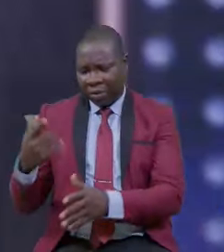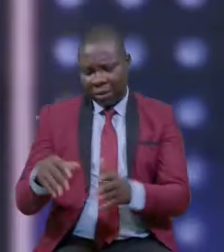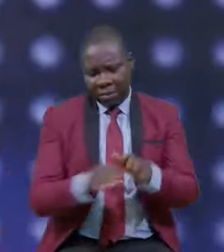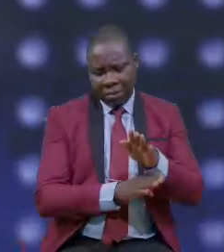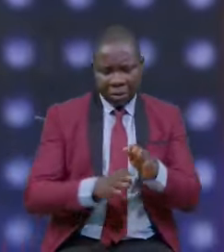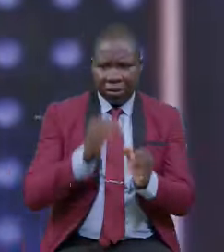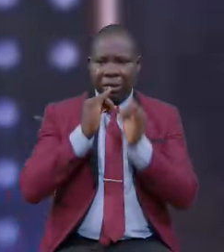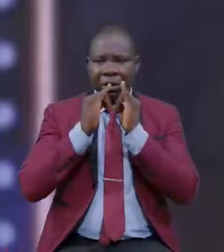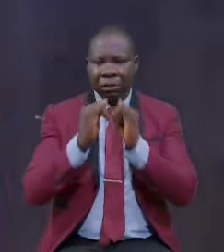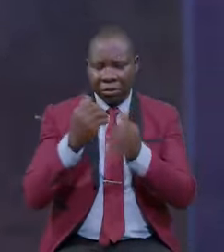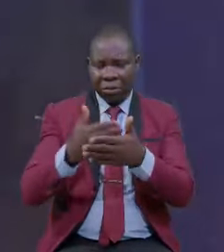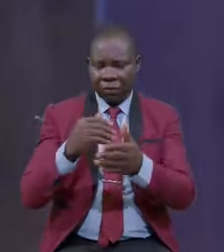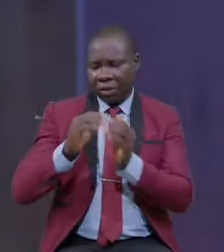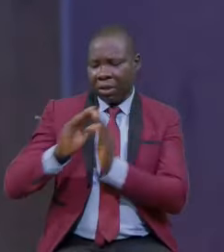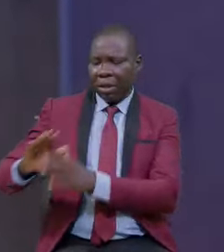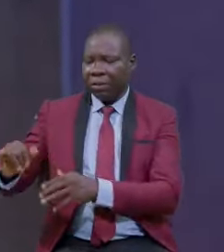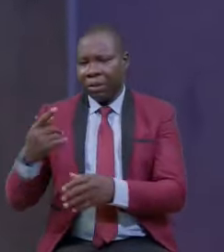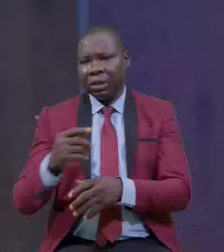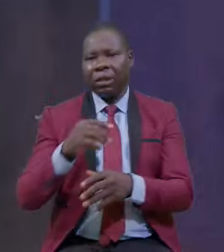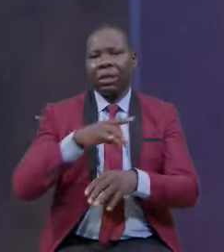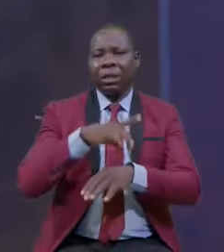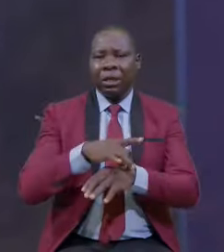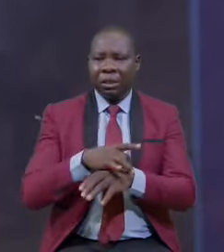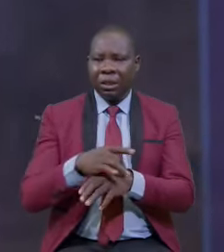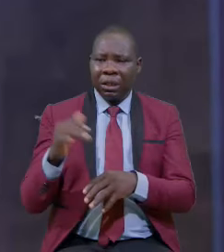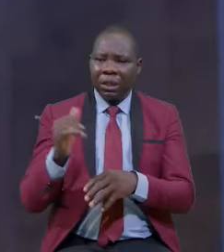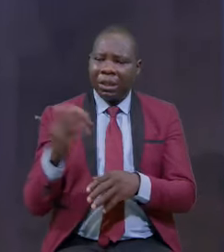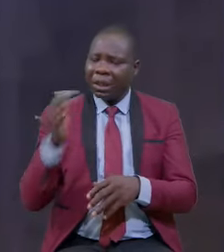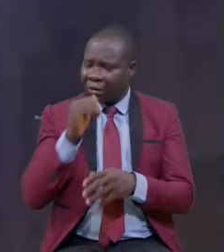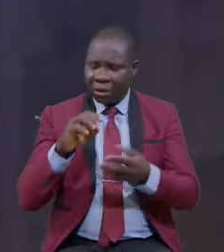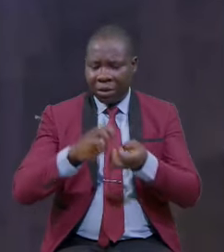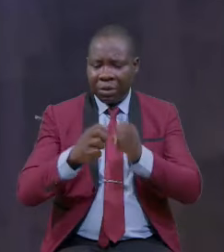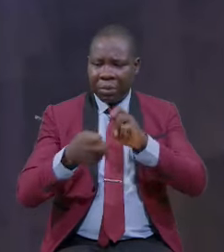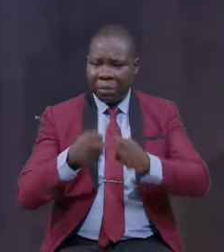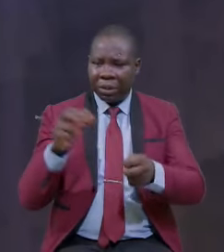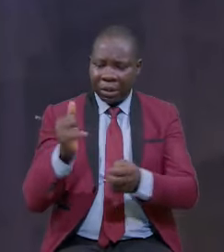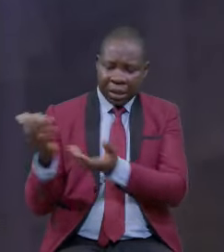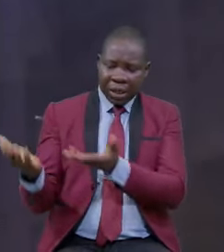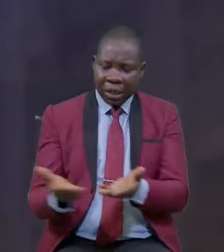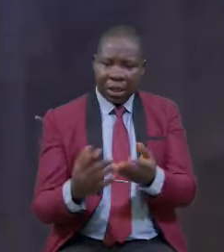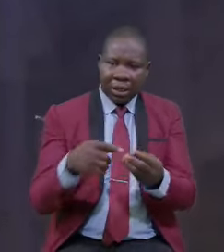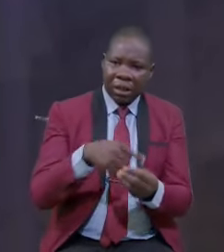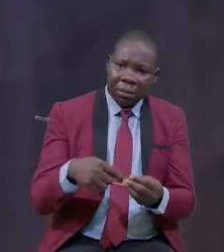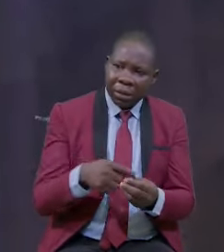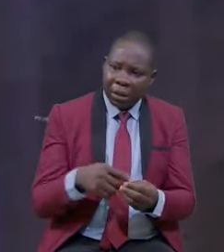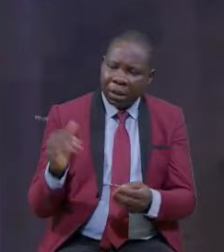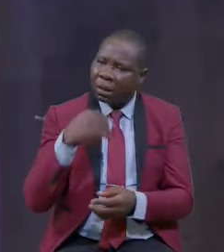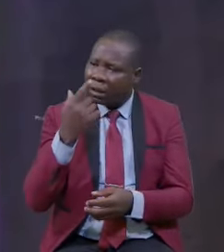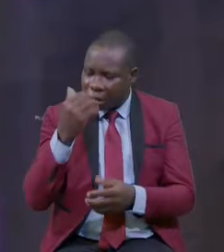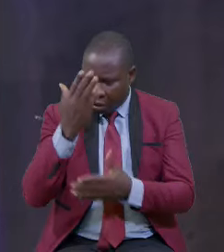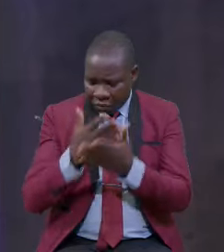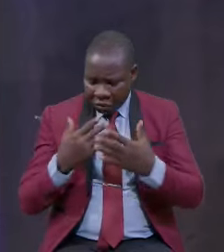about. They said somebody died, and then he saw Mama so-and-so on this side, he saw